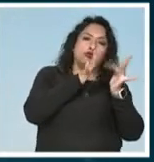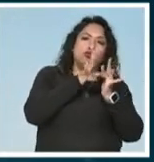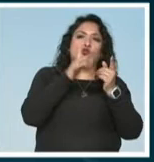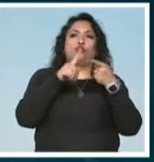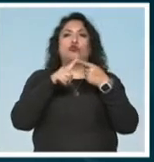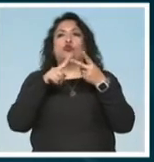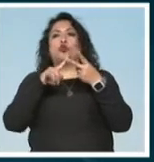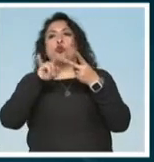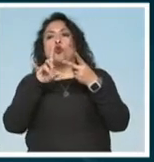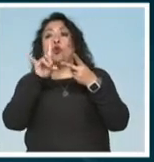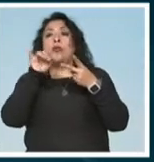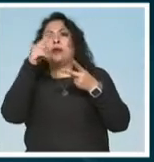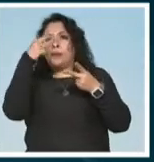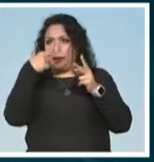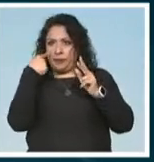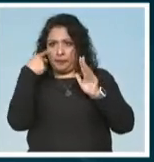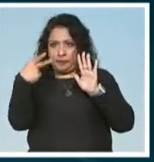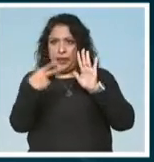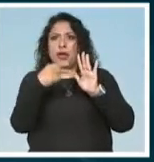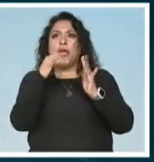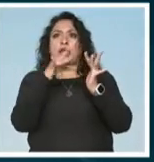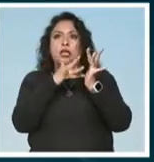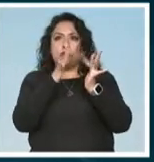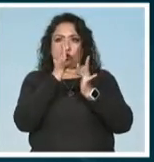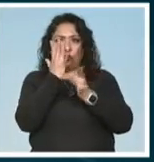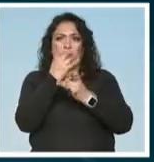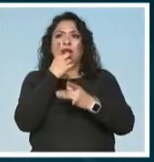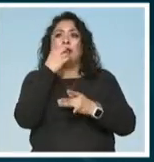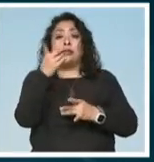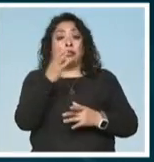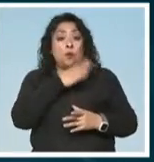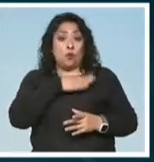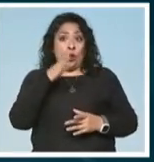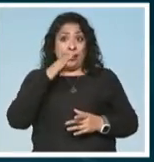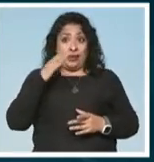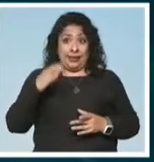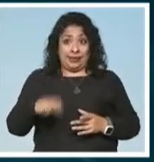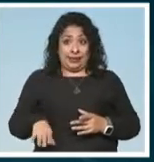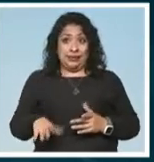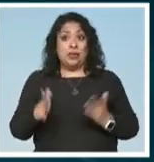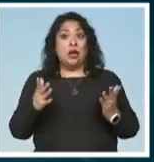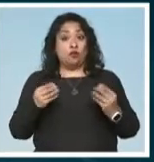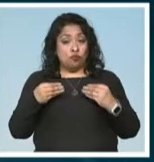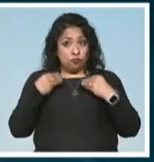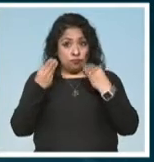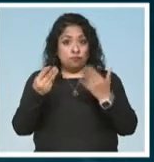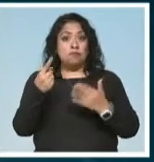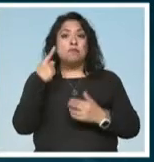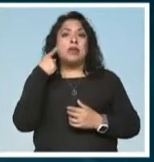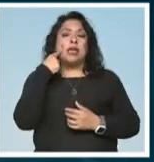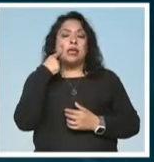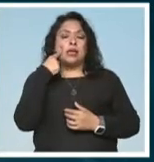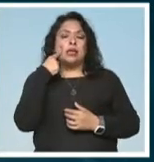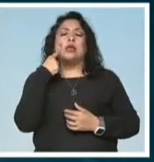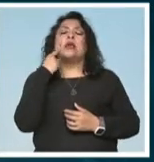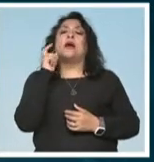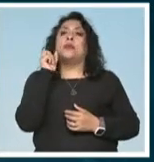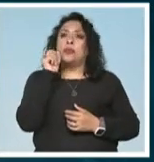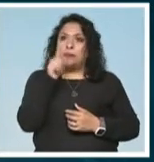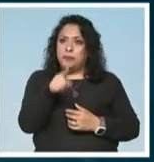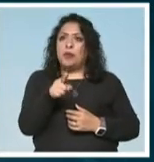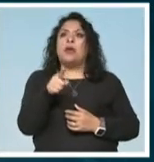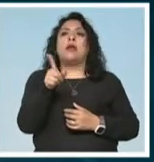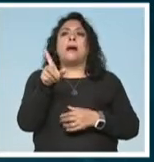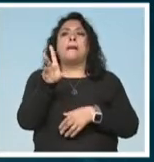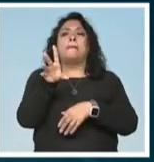show that Jesus himself said that to be a good Christian is to give the other cheek, is to give absolution,